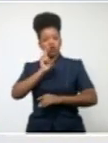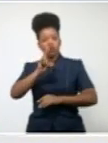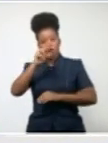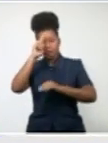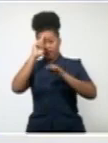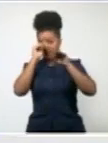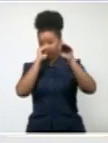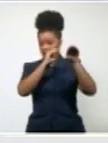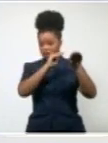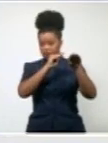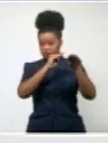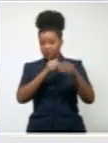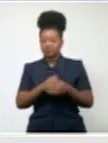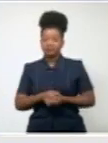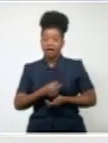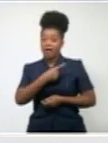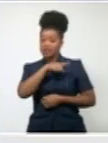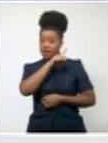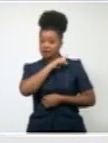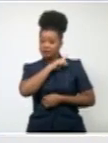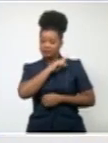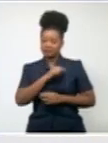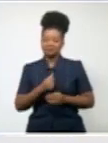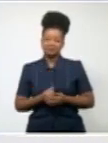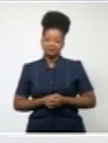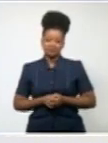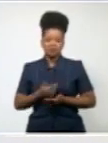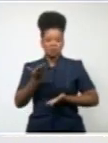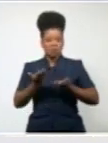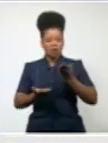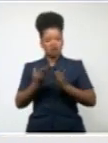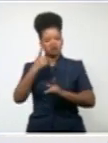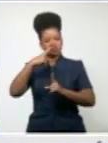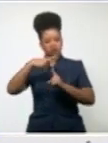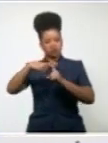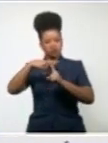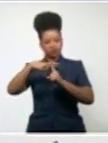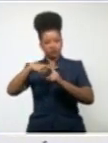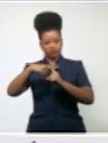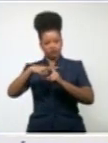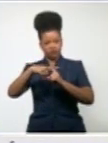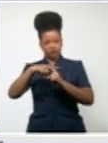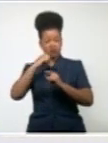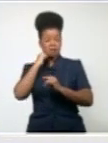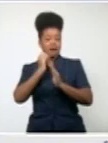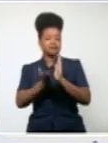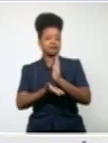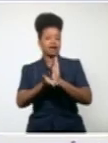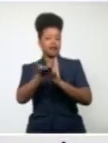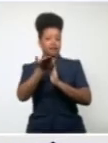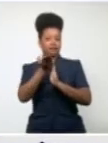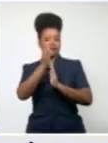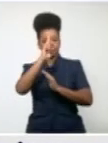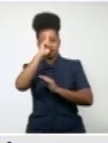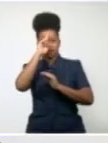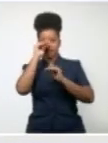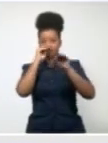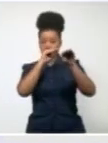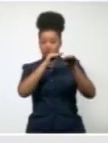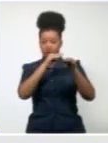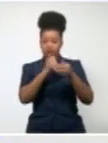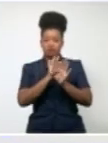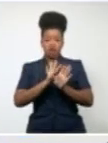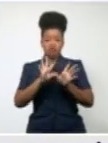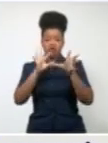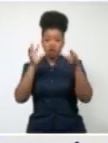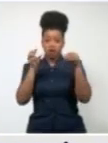were discharged. There isn't much difference between the admission and the discharges, but nonetheless there